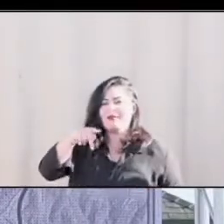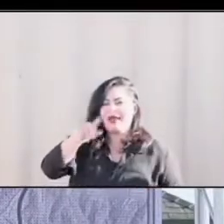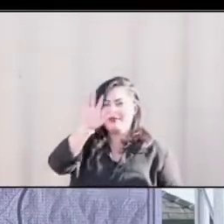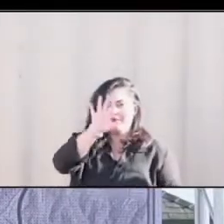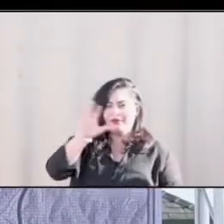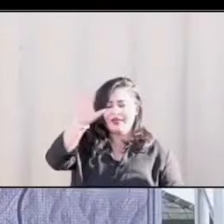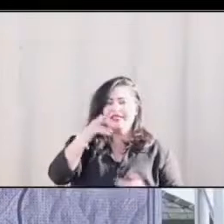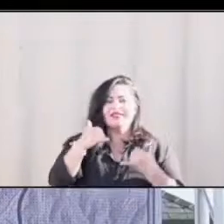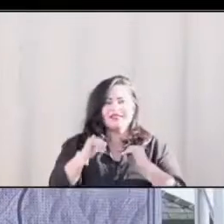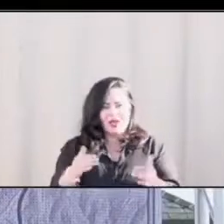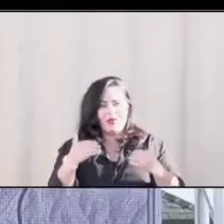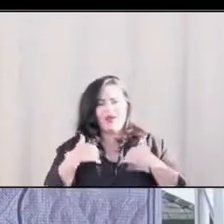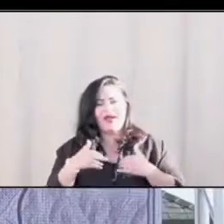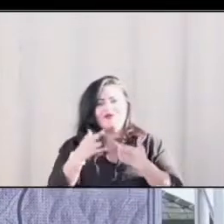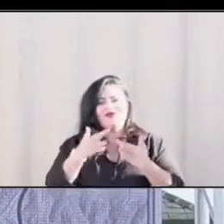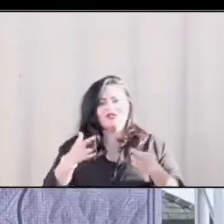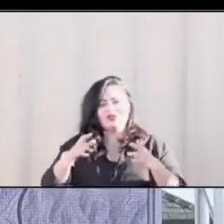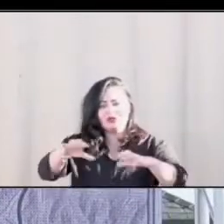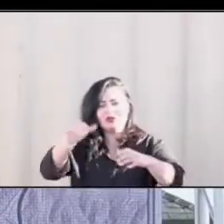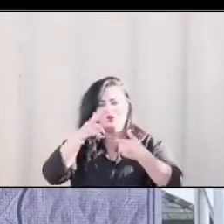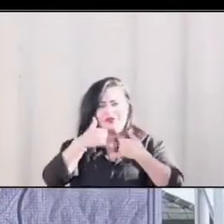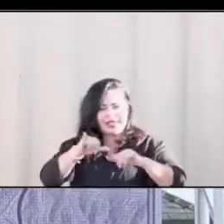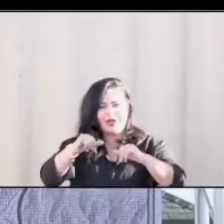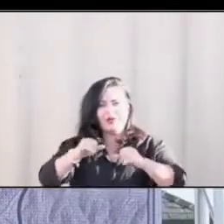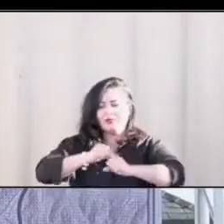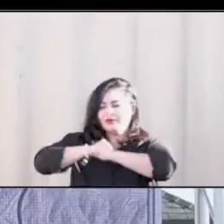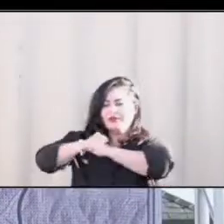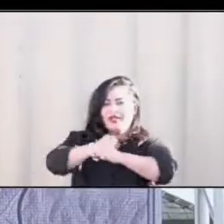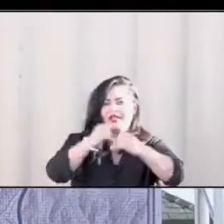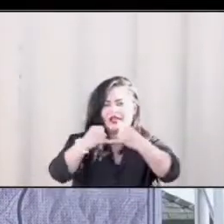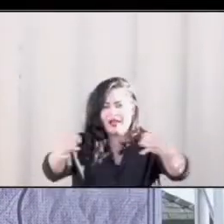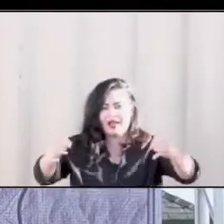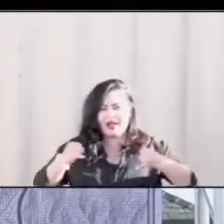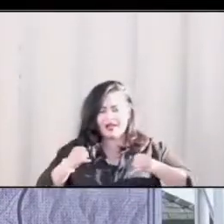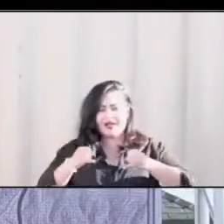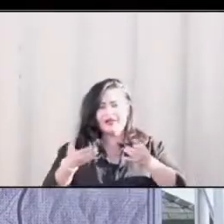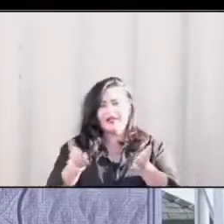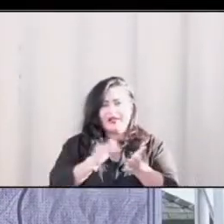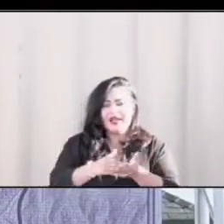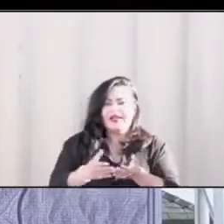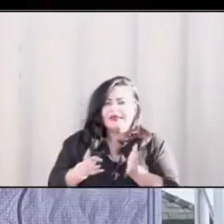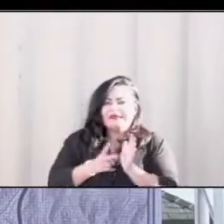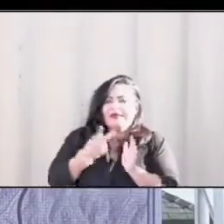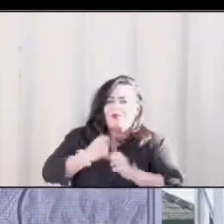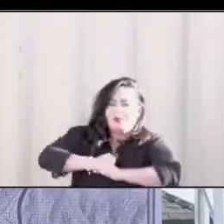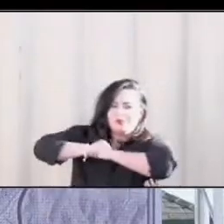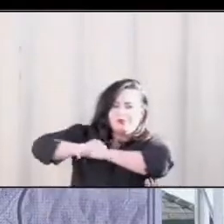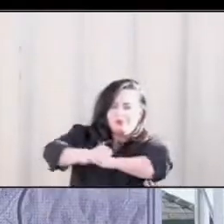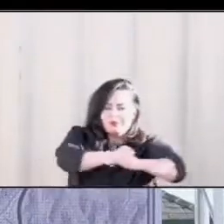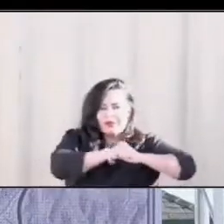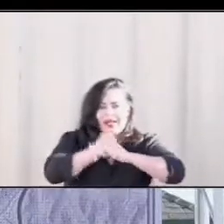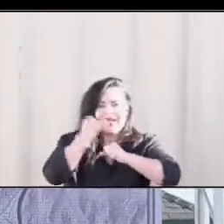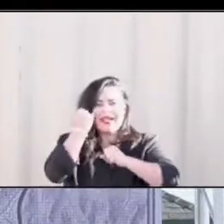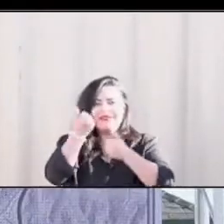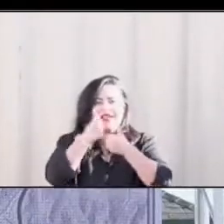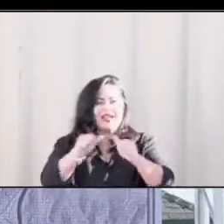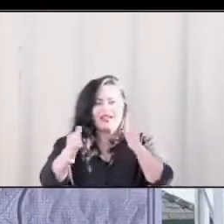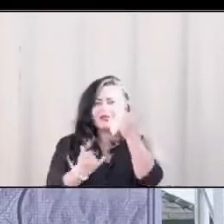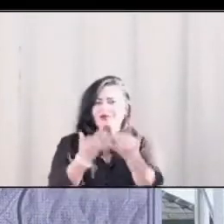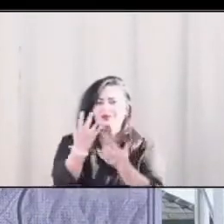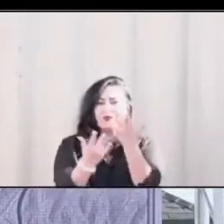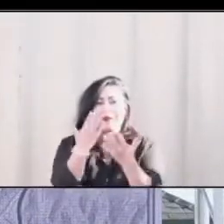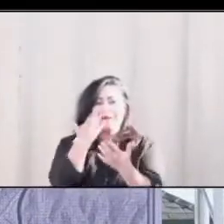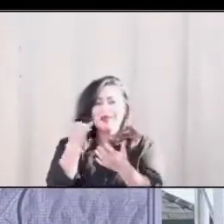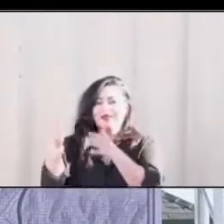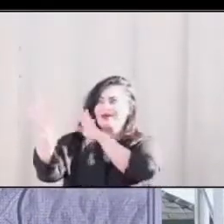have resources working on the outside, building contingency line. What that is, just another layer that will help us for any adverse effect of fires with this wind, so